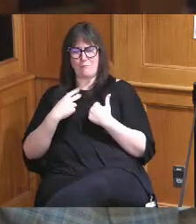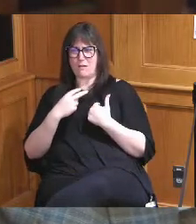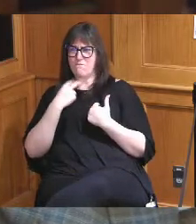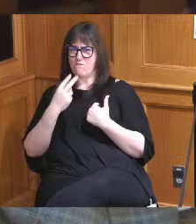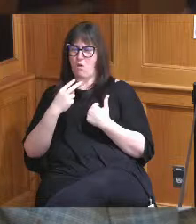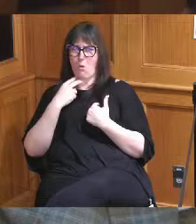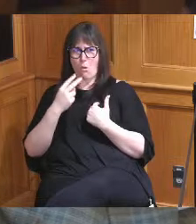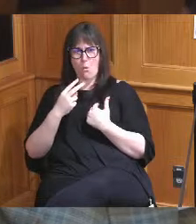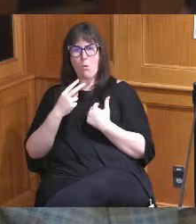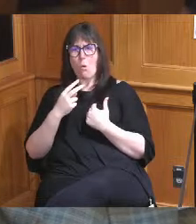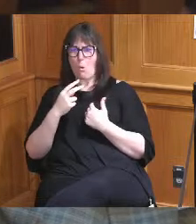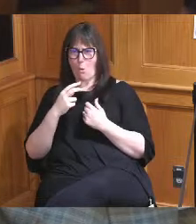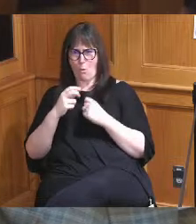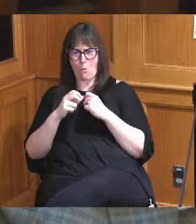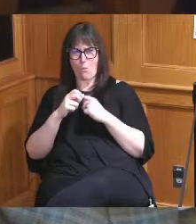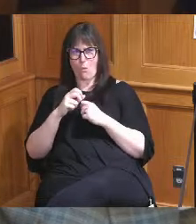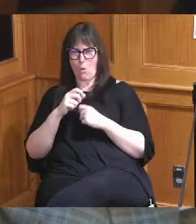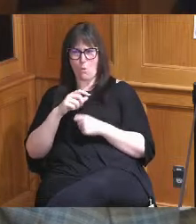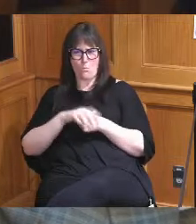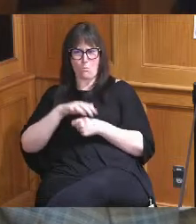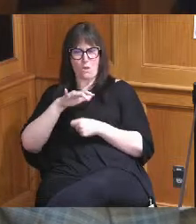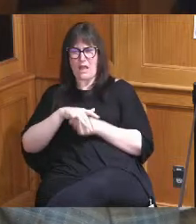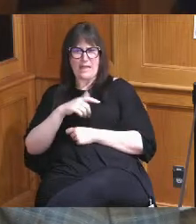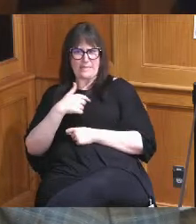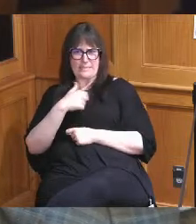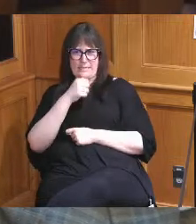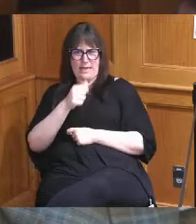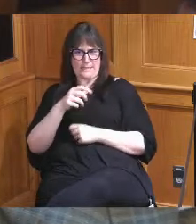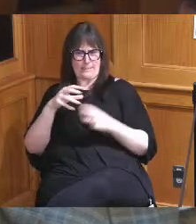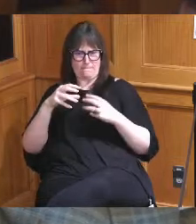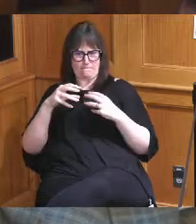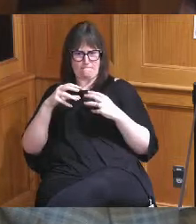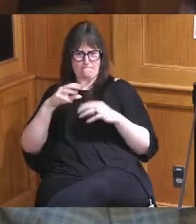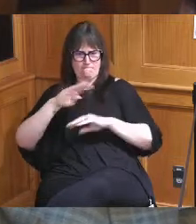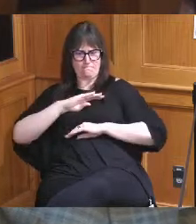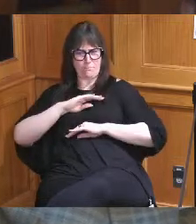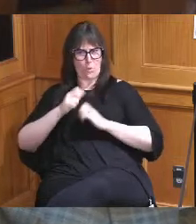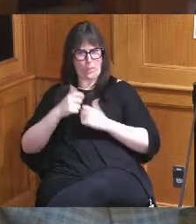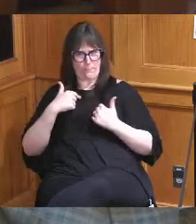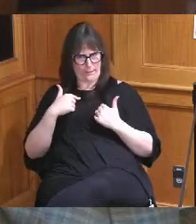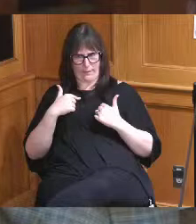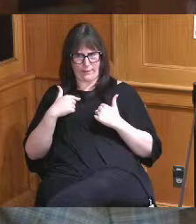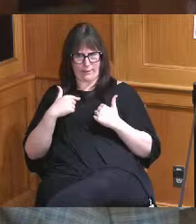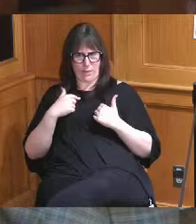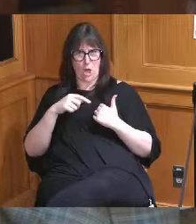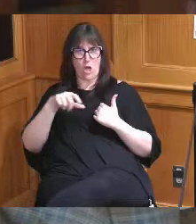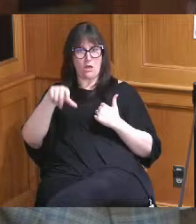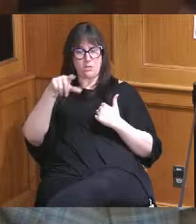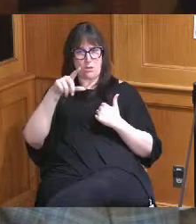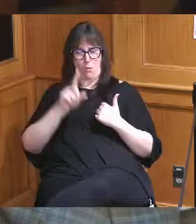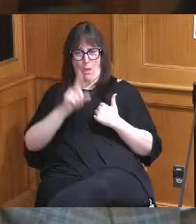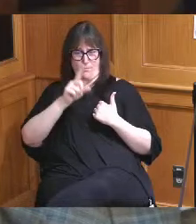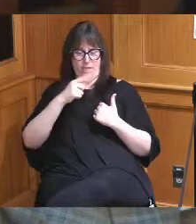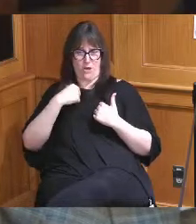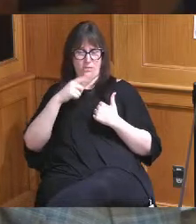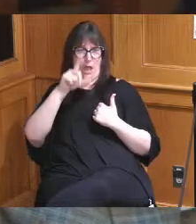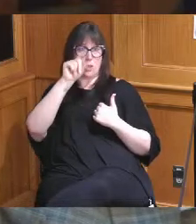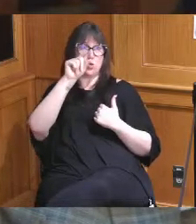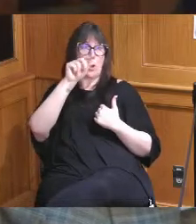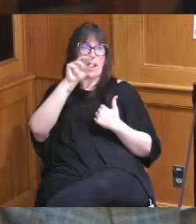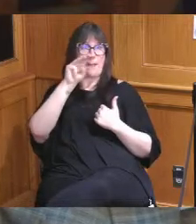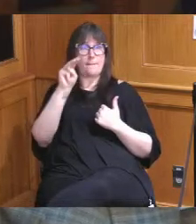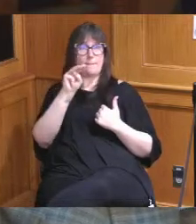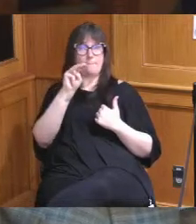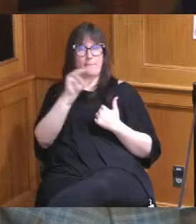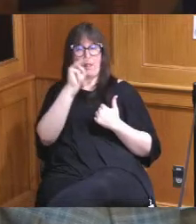about, just don't sit well with me and get down on the elevator. 20 million upstairs and $0